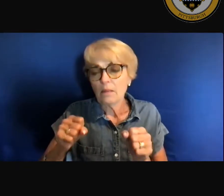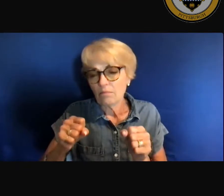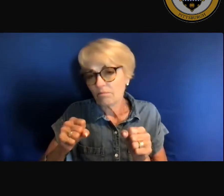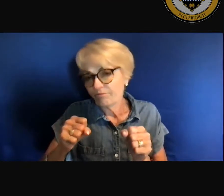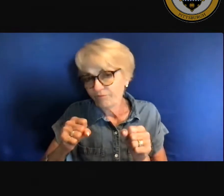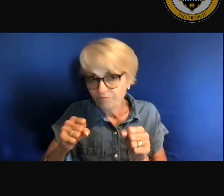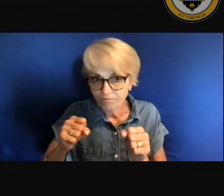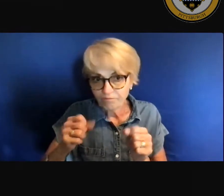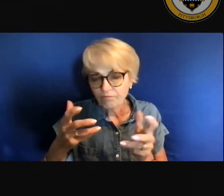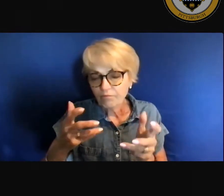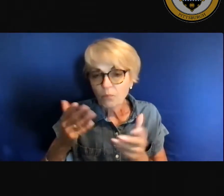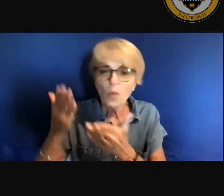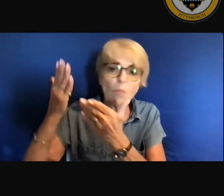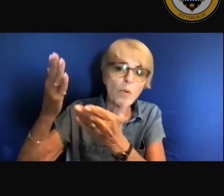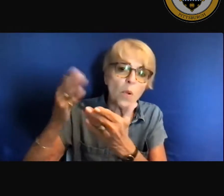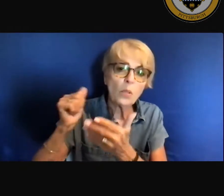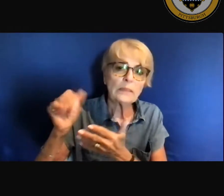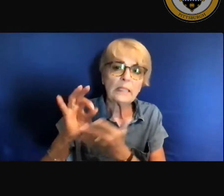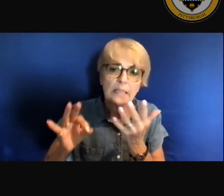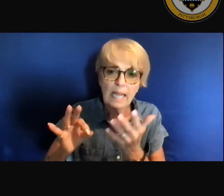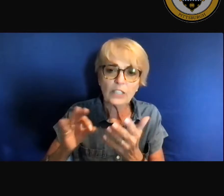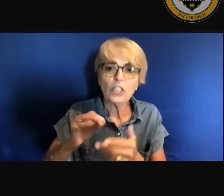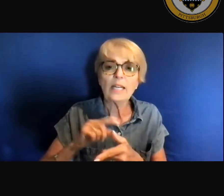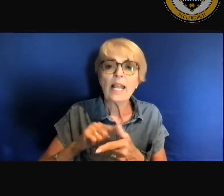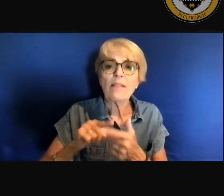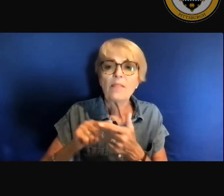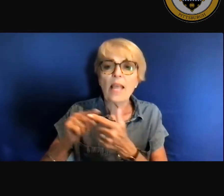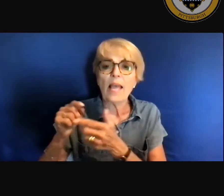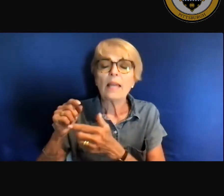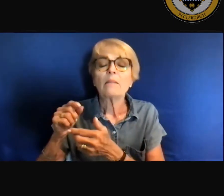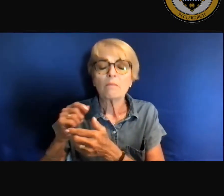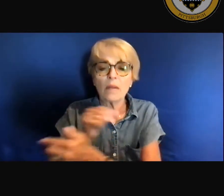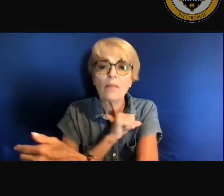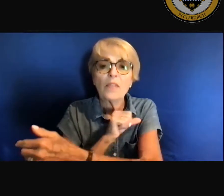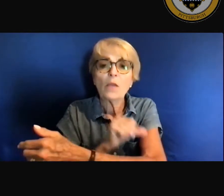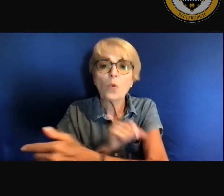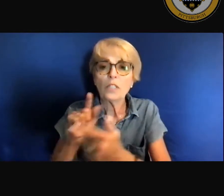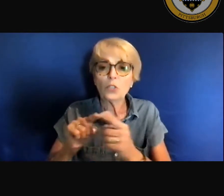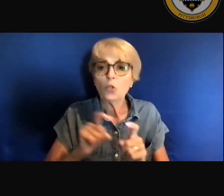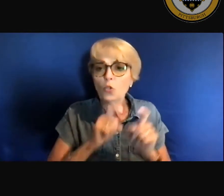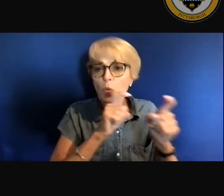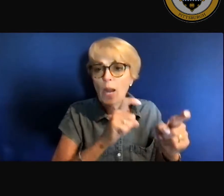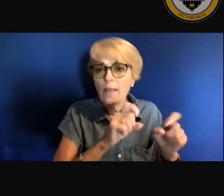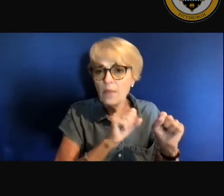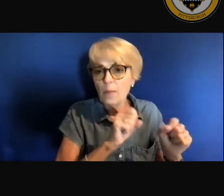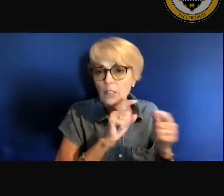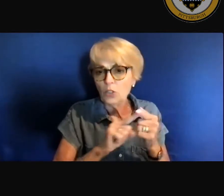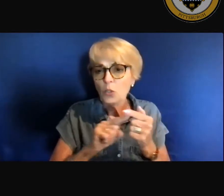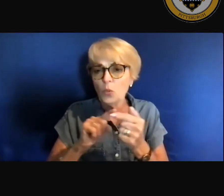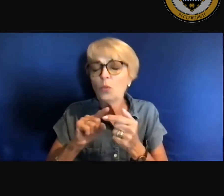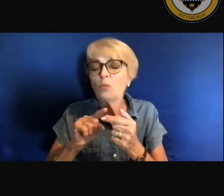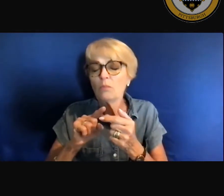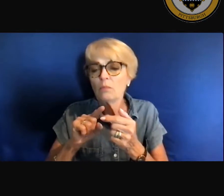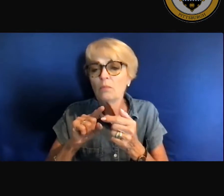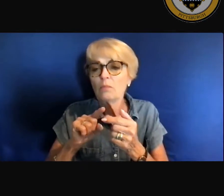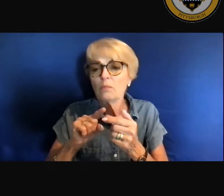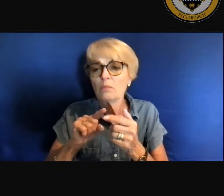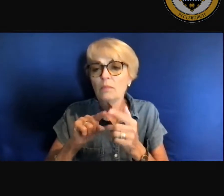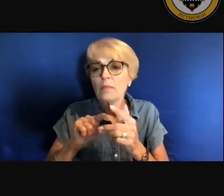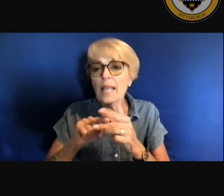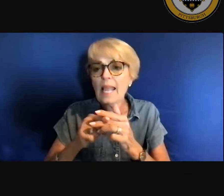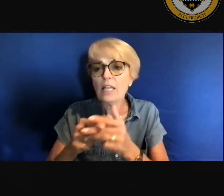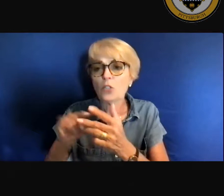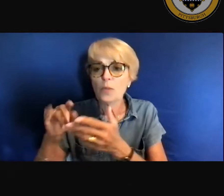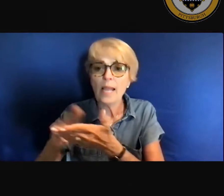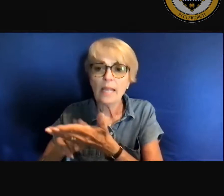to propose a selection and then the authority to grant the ability to enter that contract is by charter provided to the executive